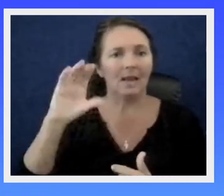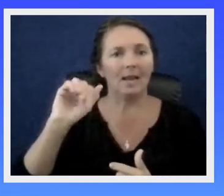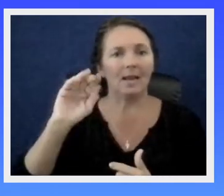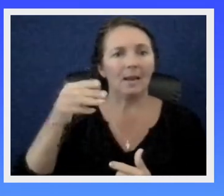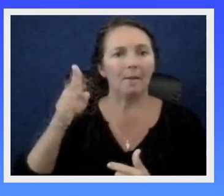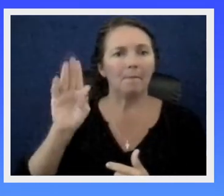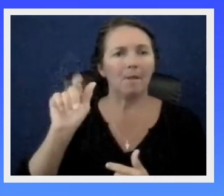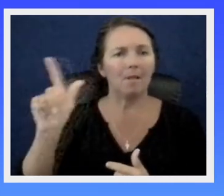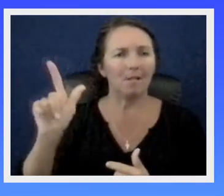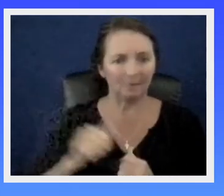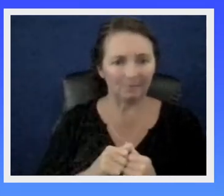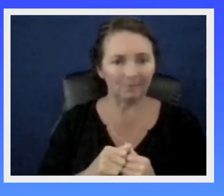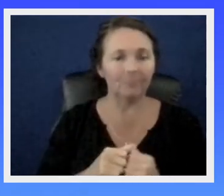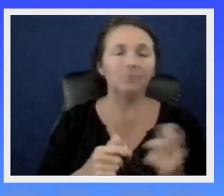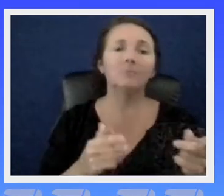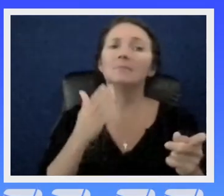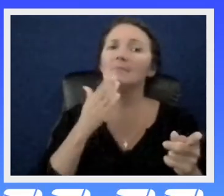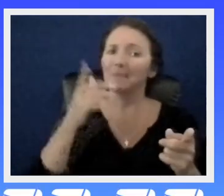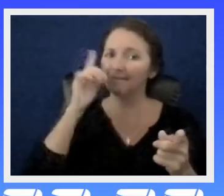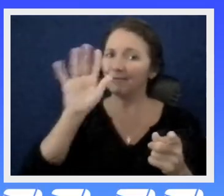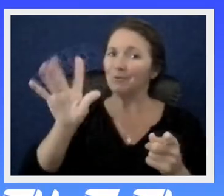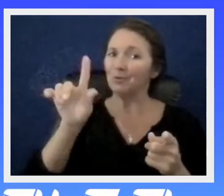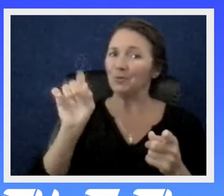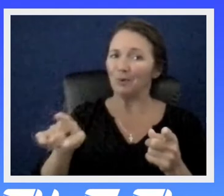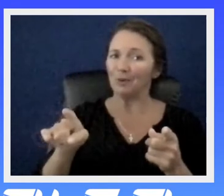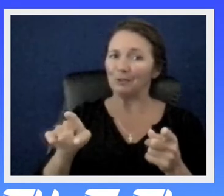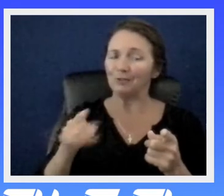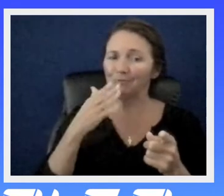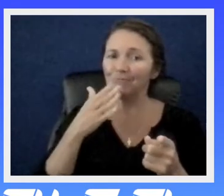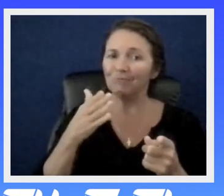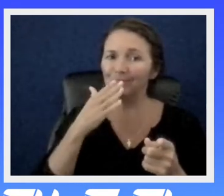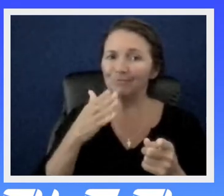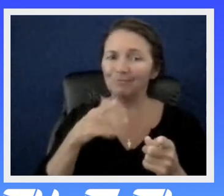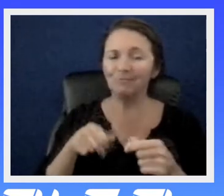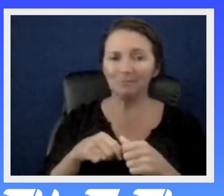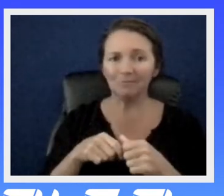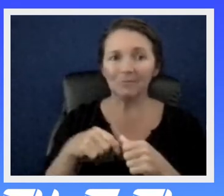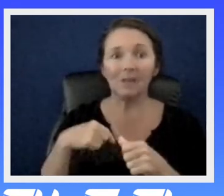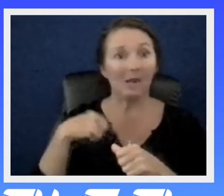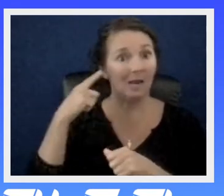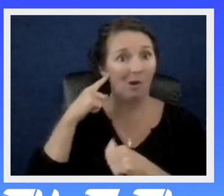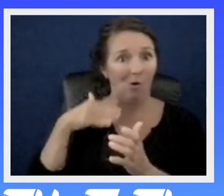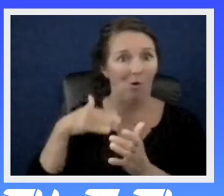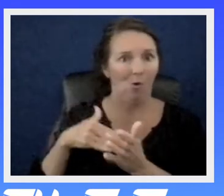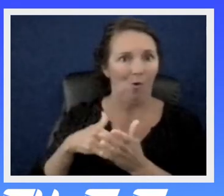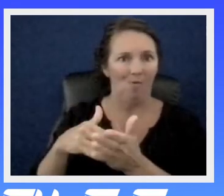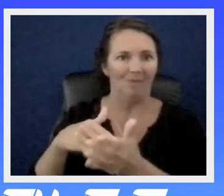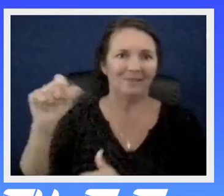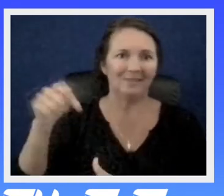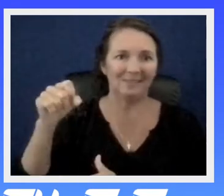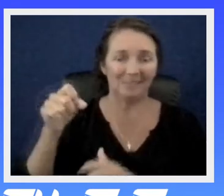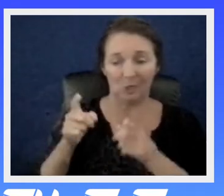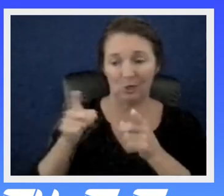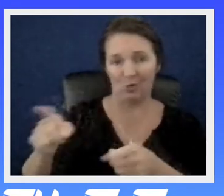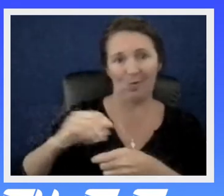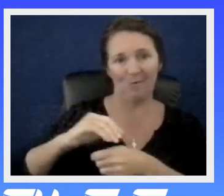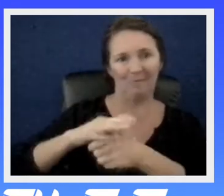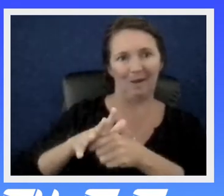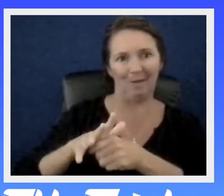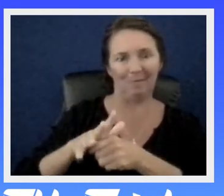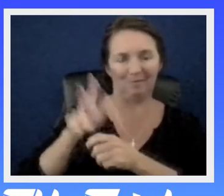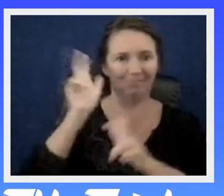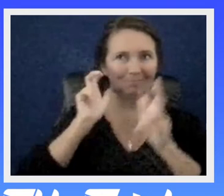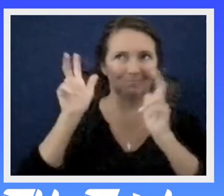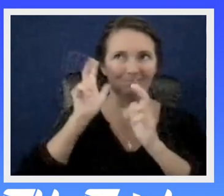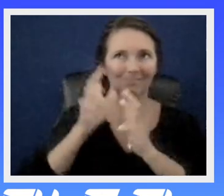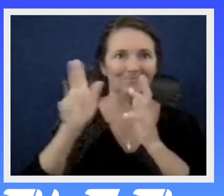Thank you for the question. And this is one, of course, that we hear quite a bit, and particularly during the pandemic. So I'm really proud